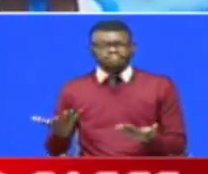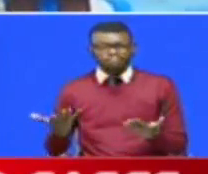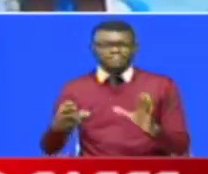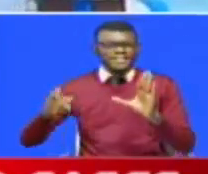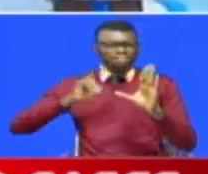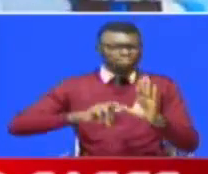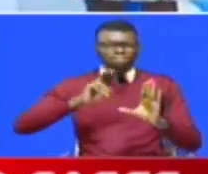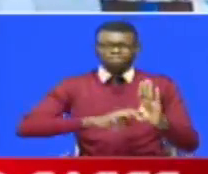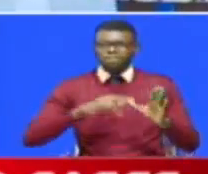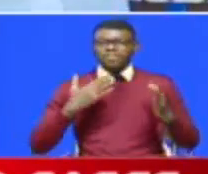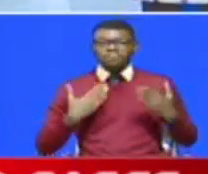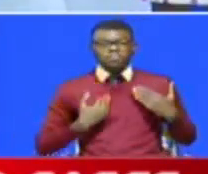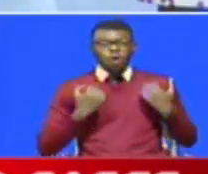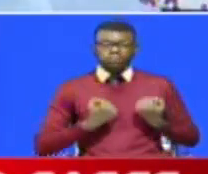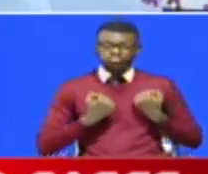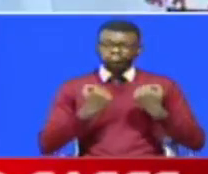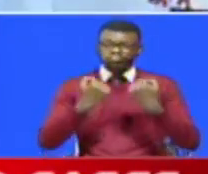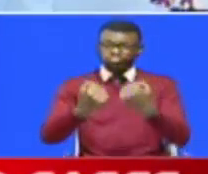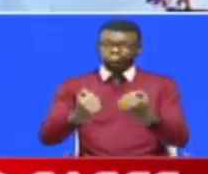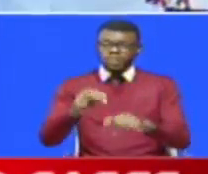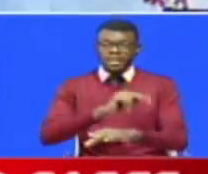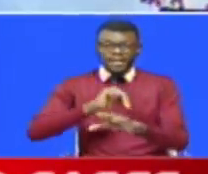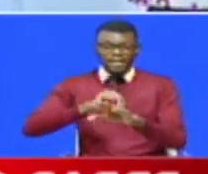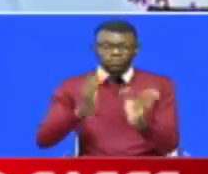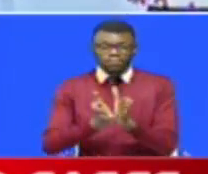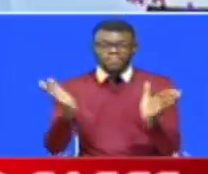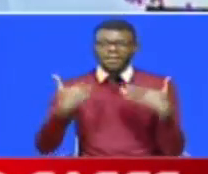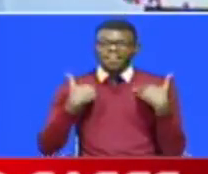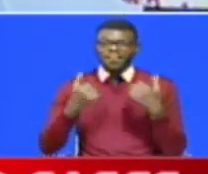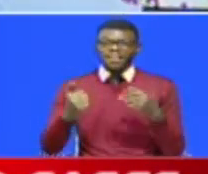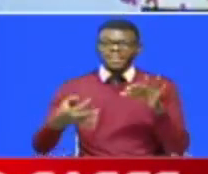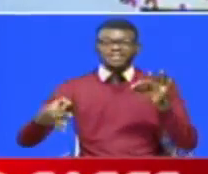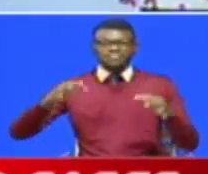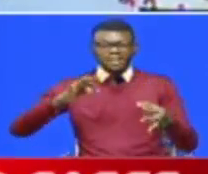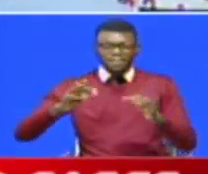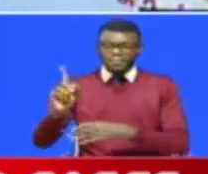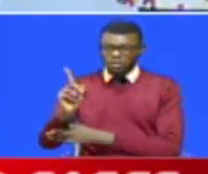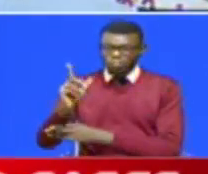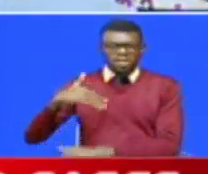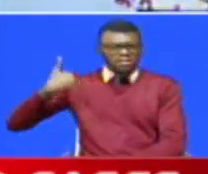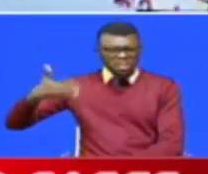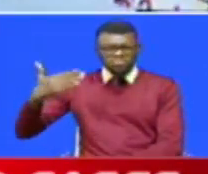samples to the National Public Health Lab in Nairobi on a daily basis.